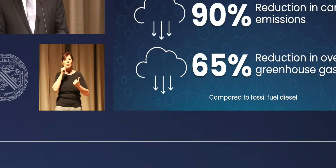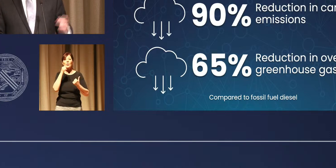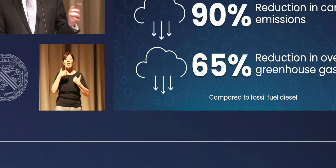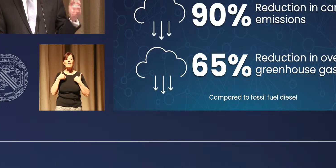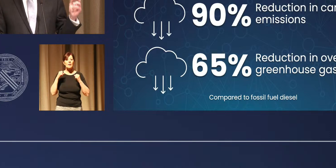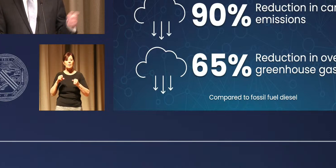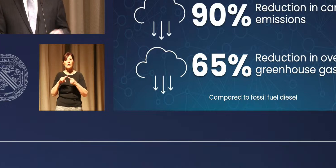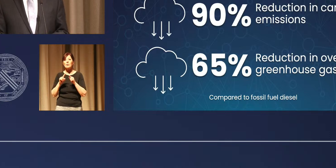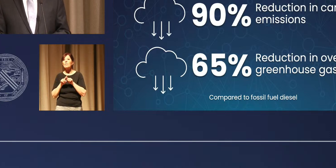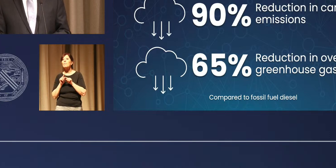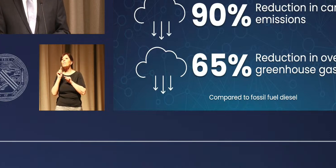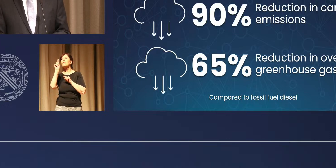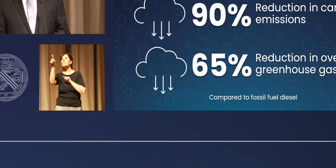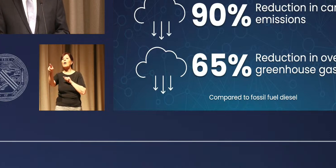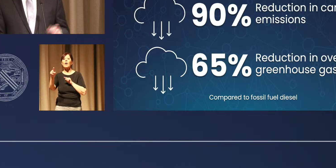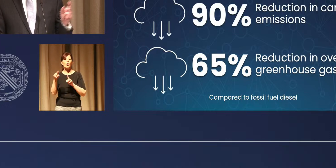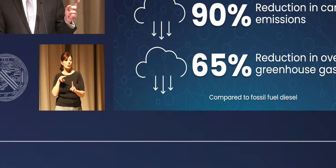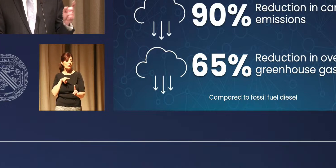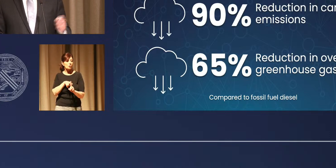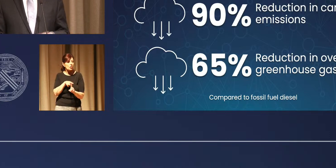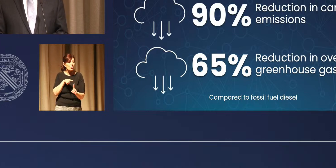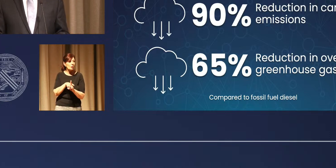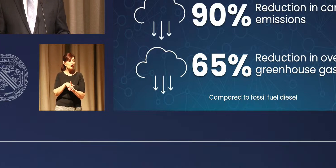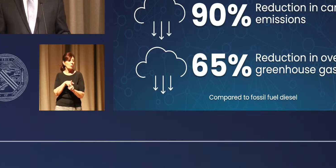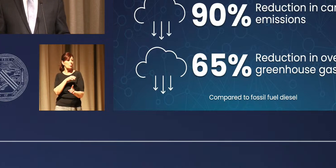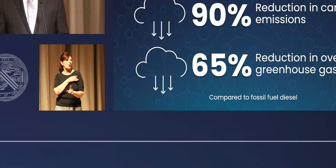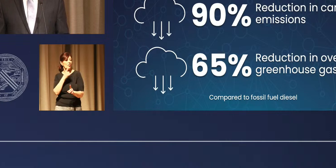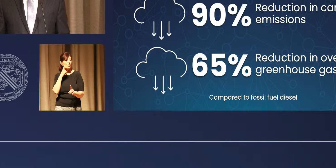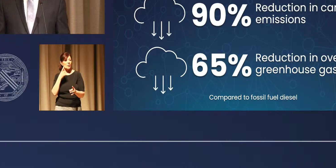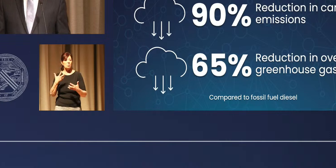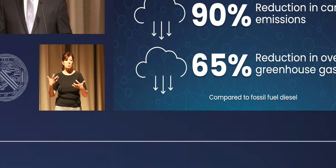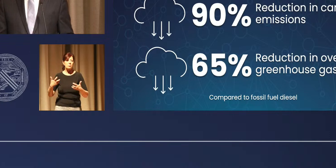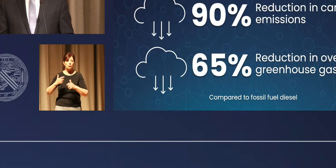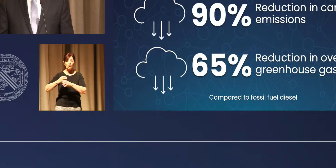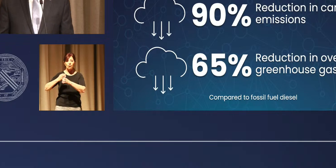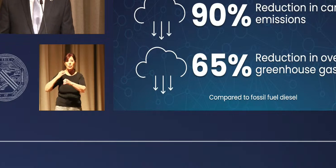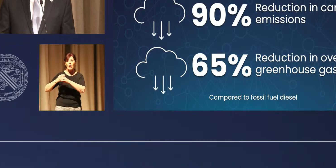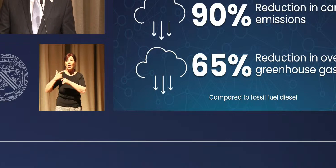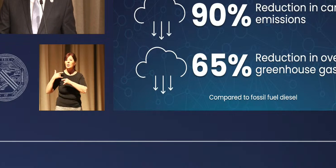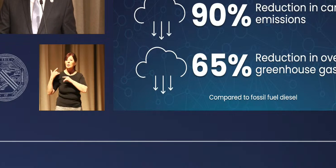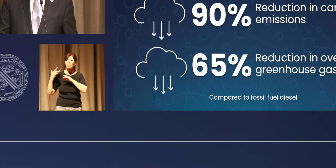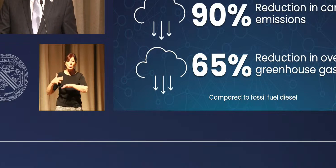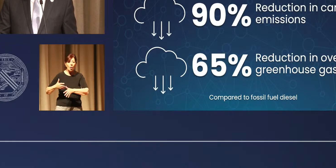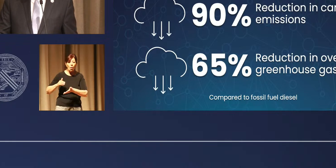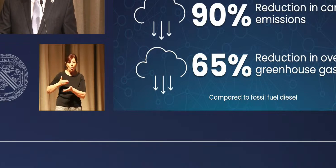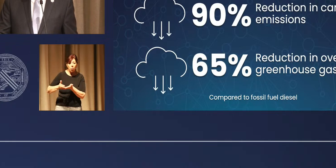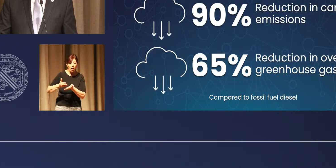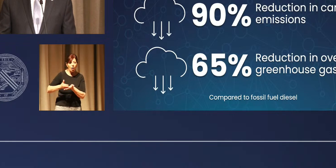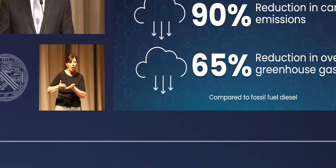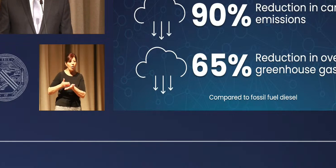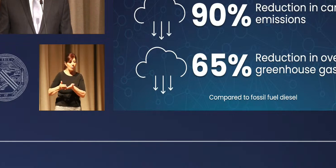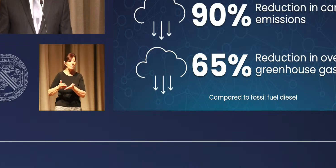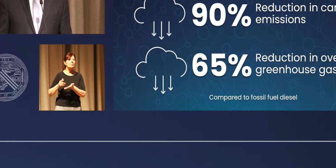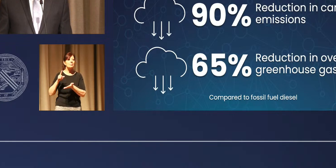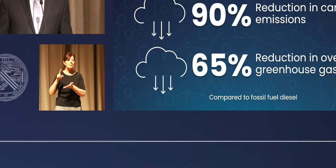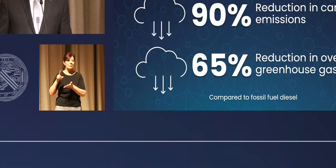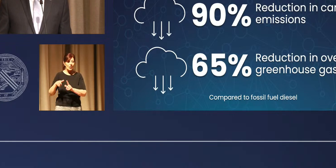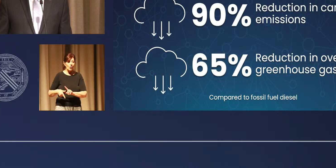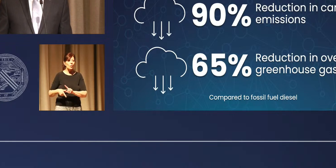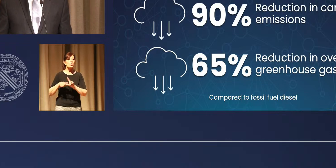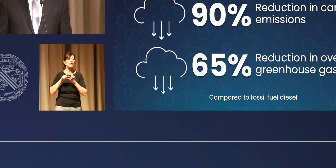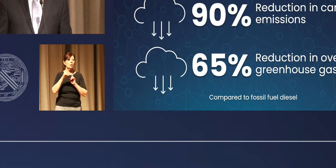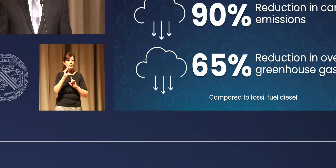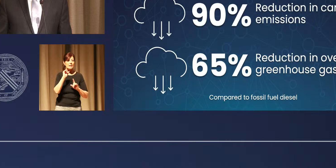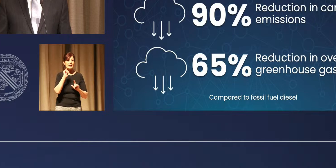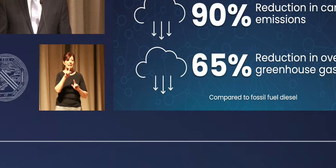range, charging, and performance power required for heavy-duty applications like snow plowing, and this is where renewable diesel can